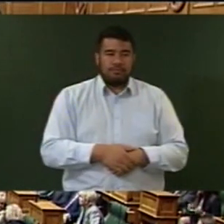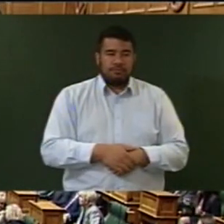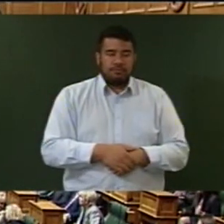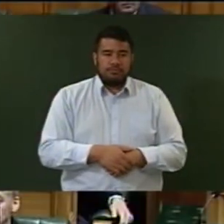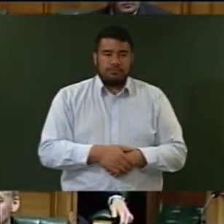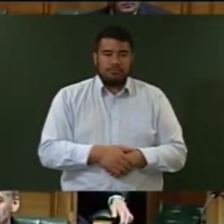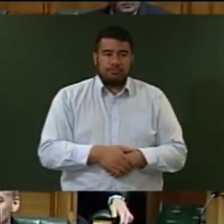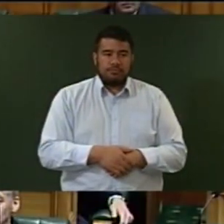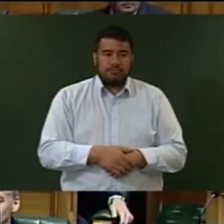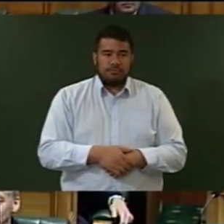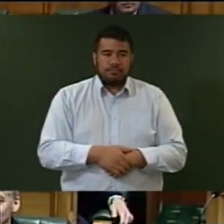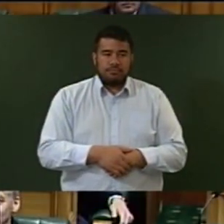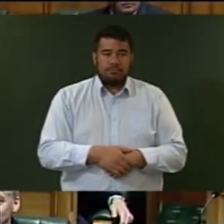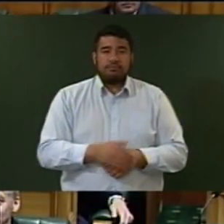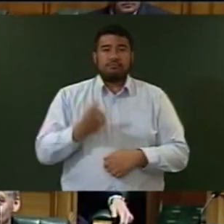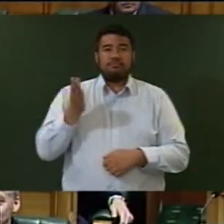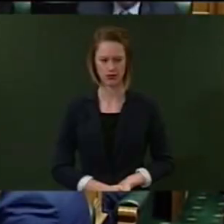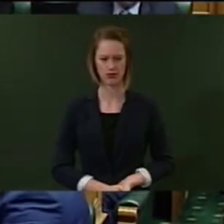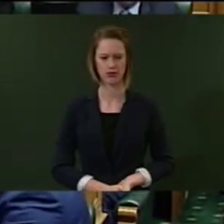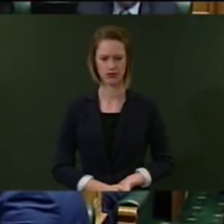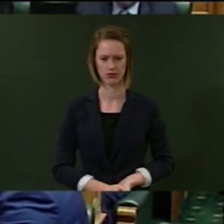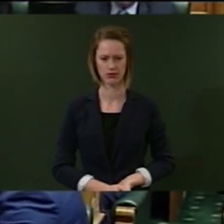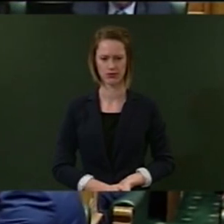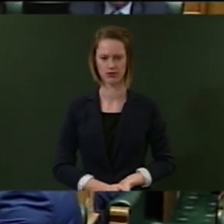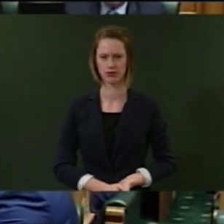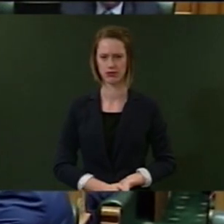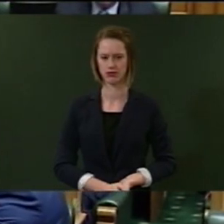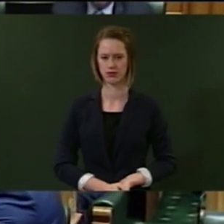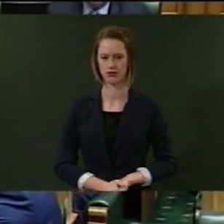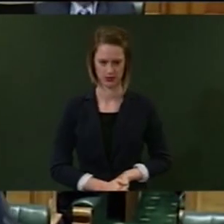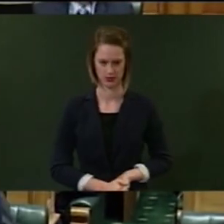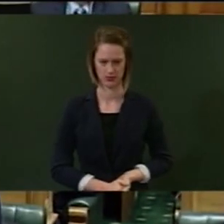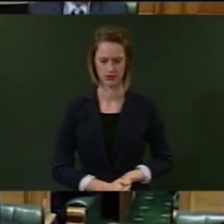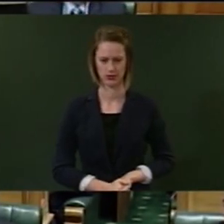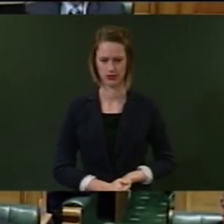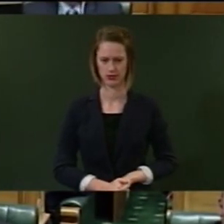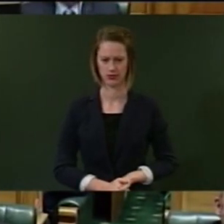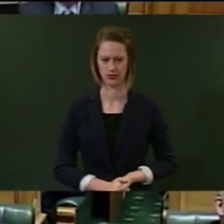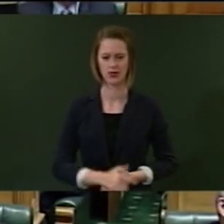Parliament. I, Jacinda Kate Laurel Ardern. I, Chris Simon, William English.